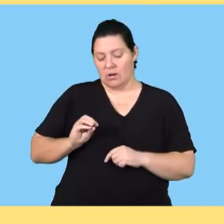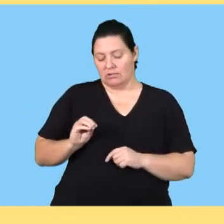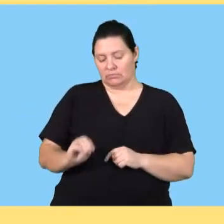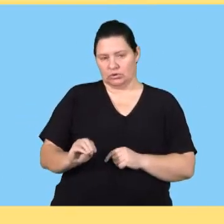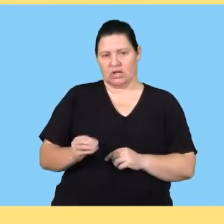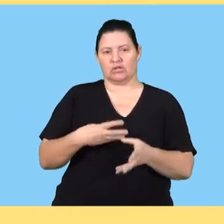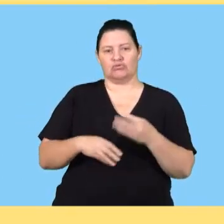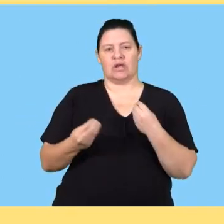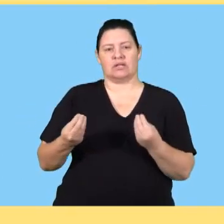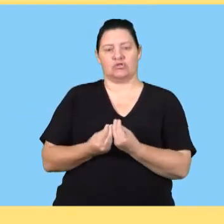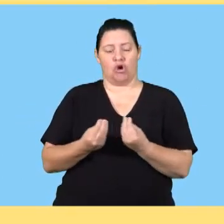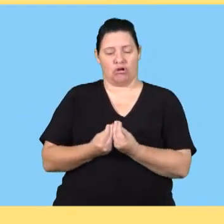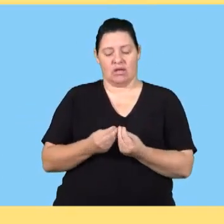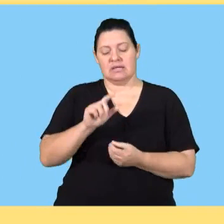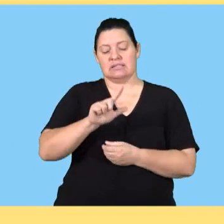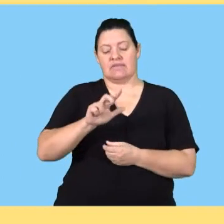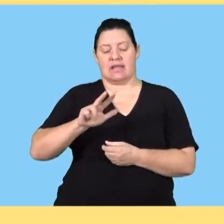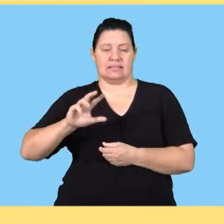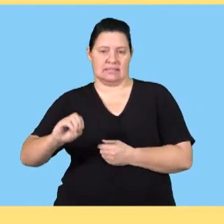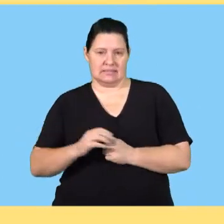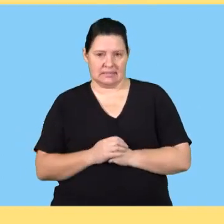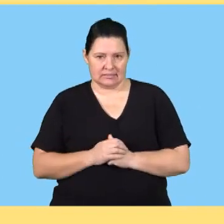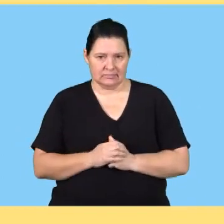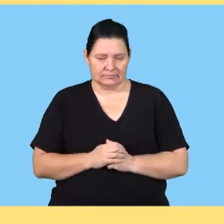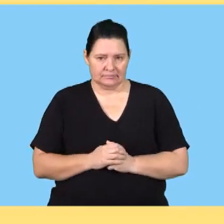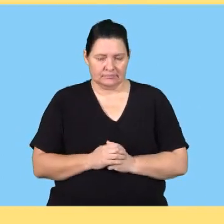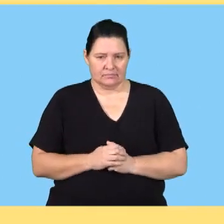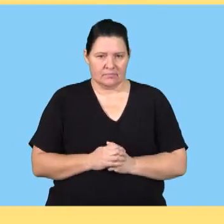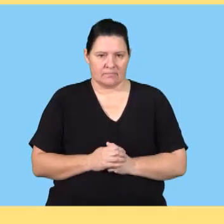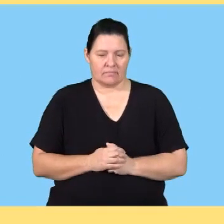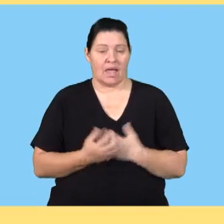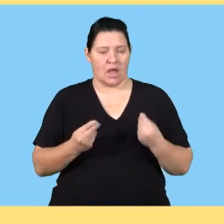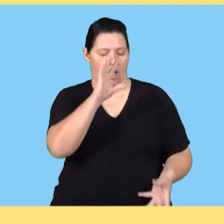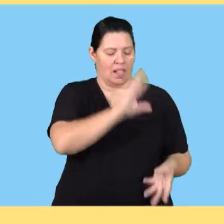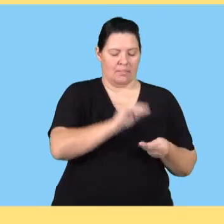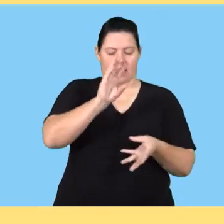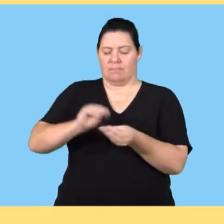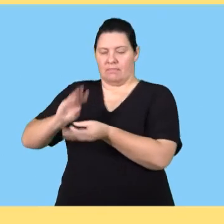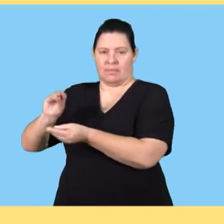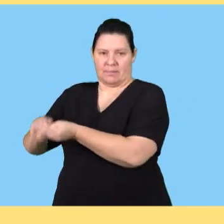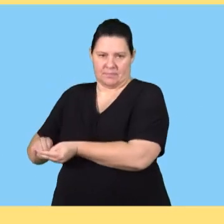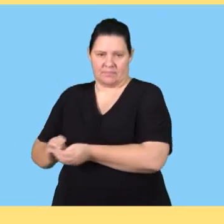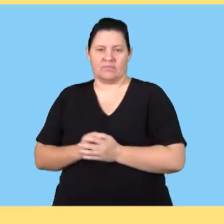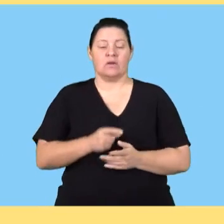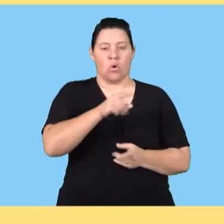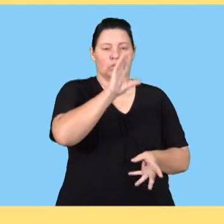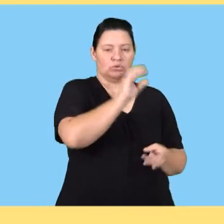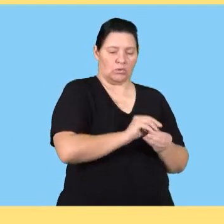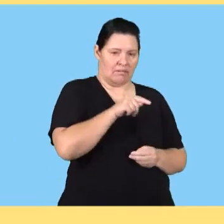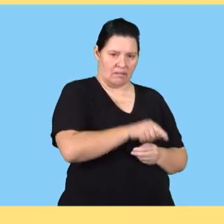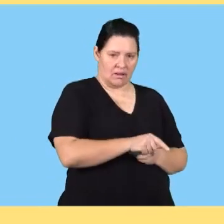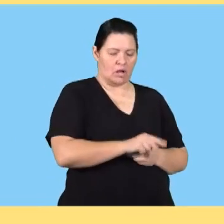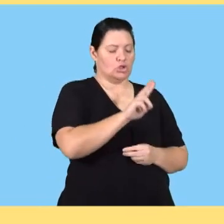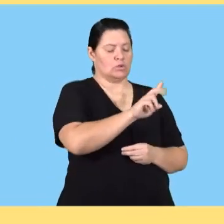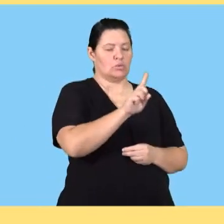purchase. That means we're coming here and we say 780 under my trading stock. Let's quickly add this up. So my total here is going to